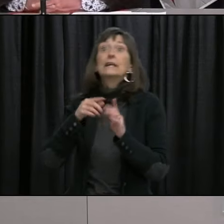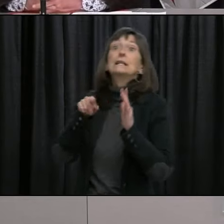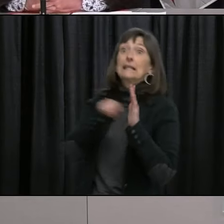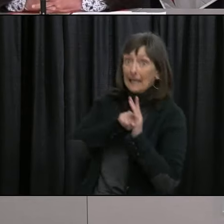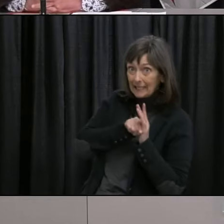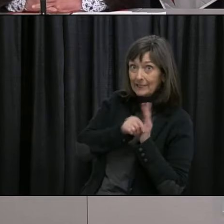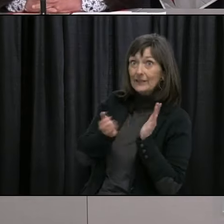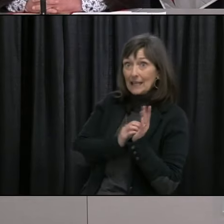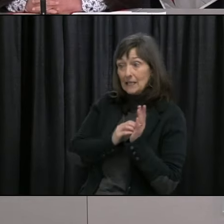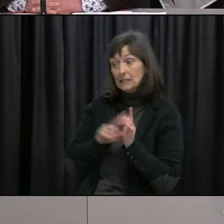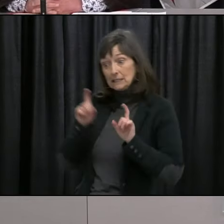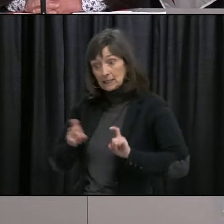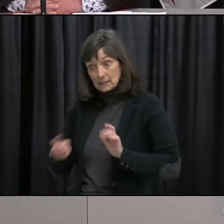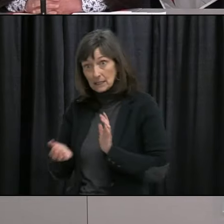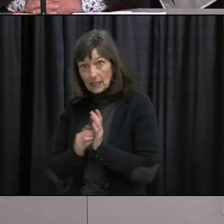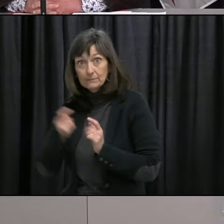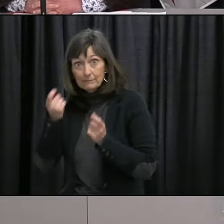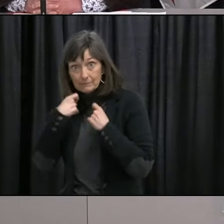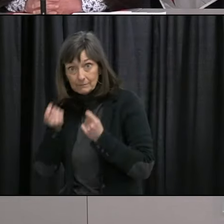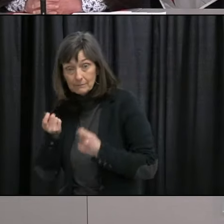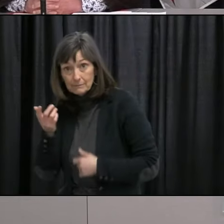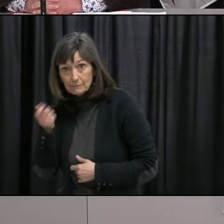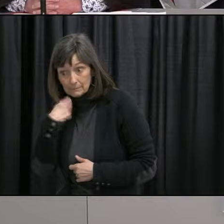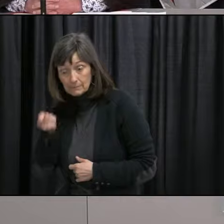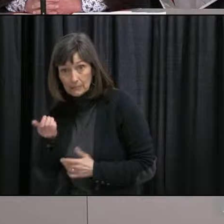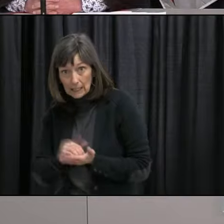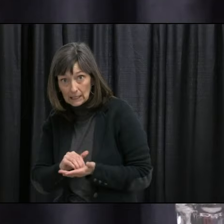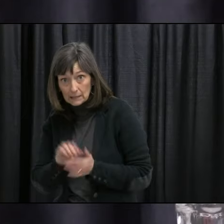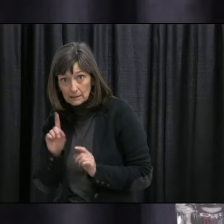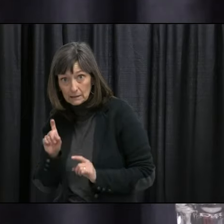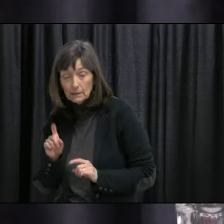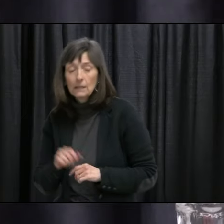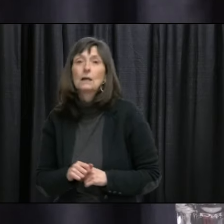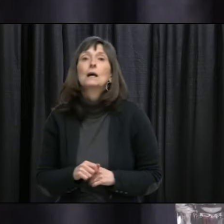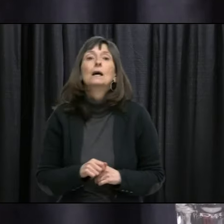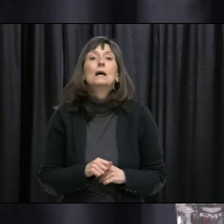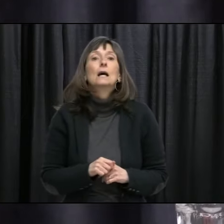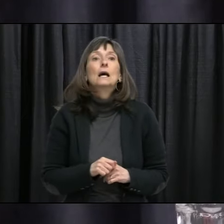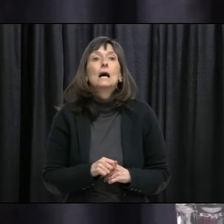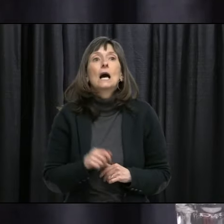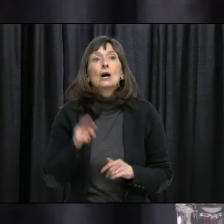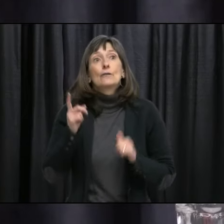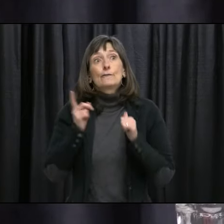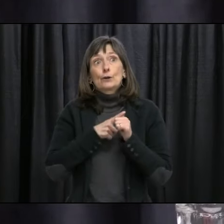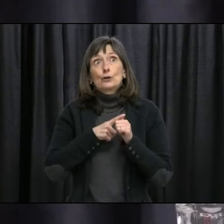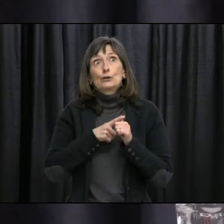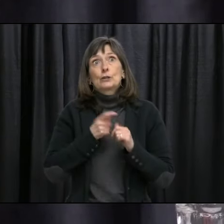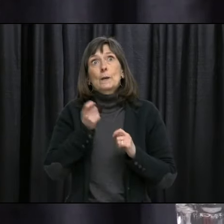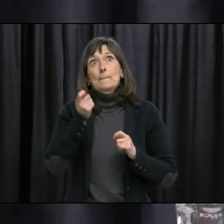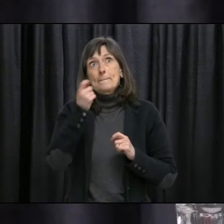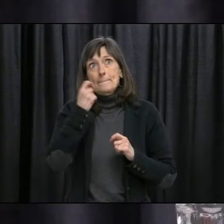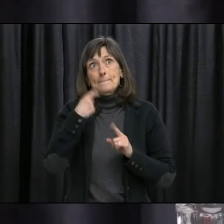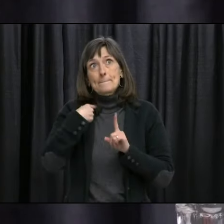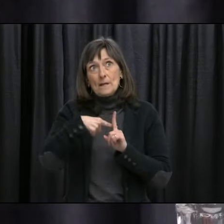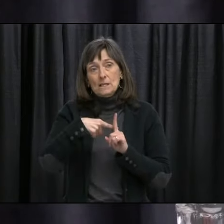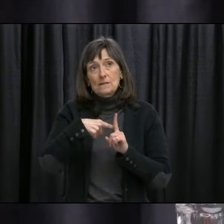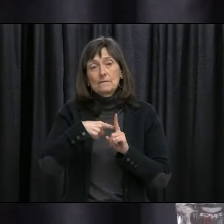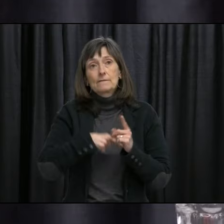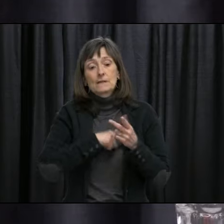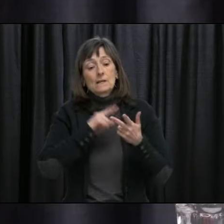My understanding is that the sequence of tests was positive initially, 2 negative on